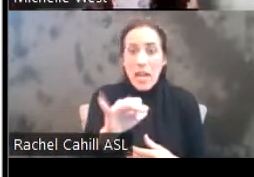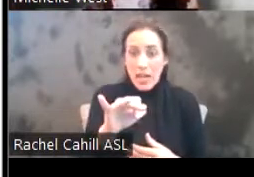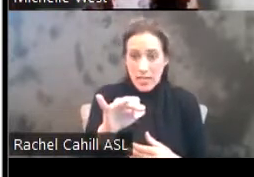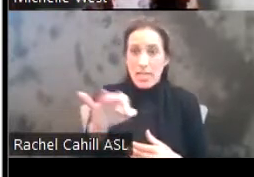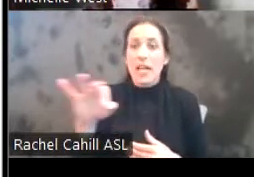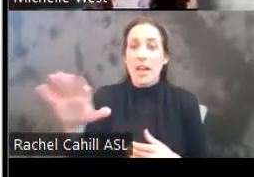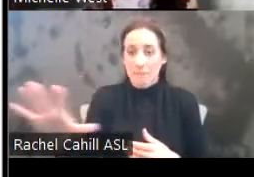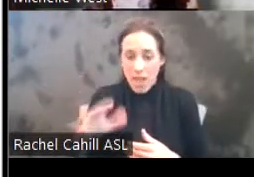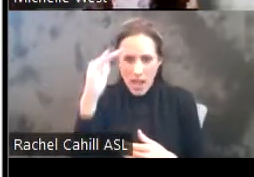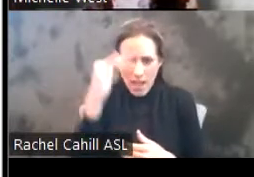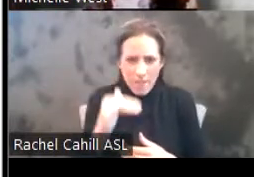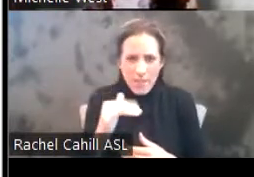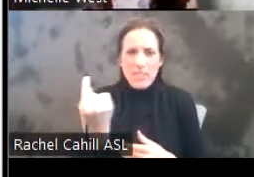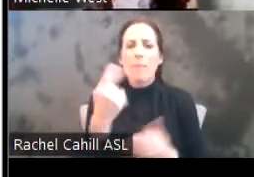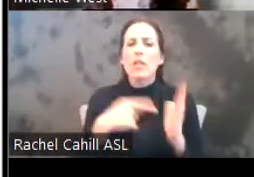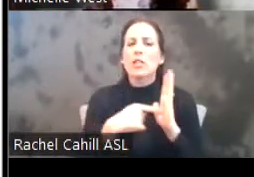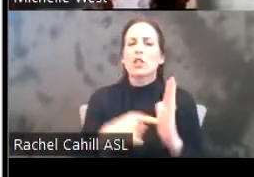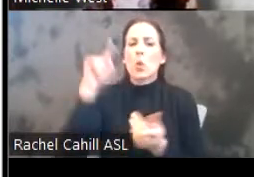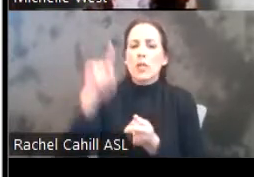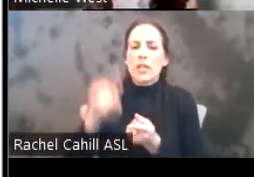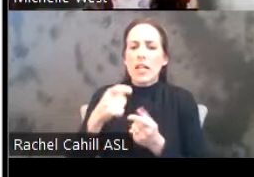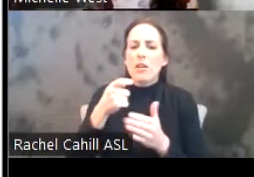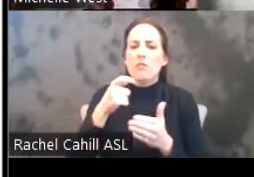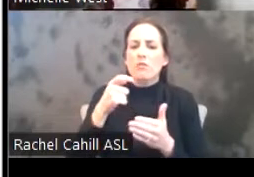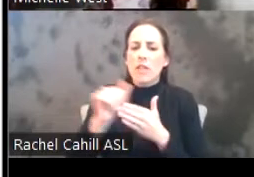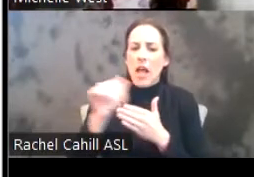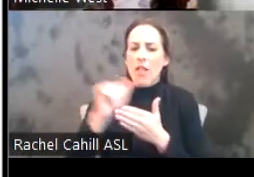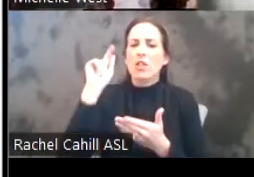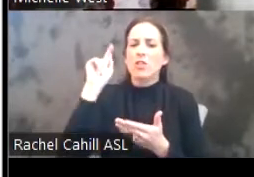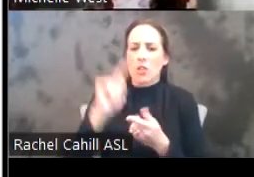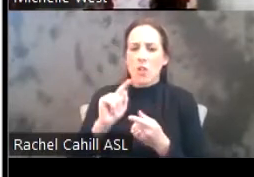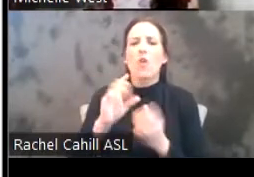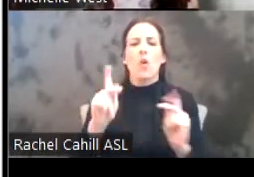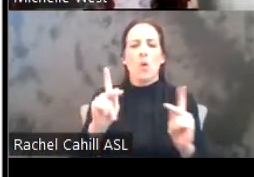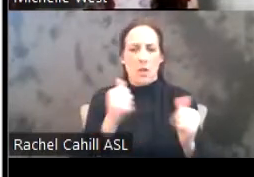$19.95, anything that shows discounts, dollars off. Okay, my kind of person.